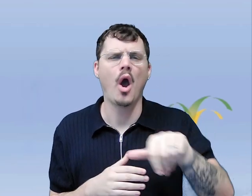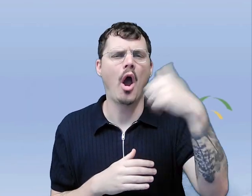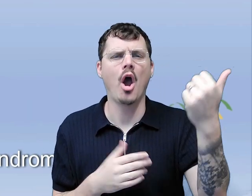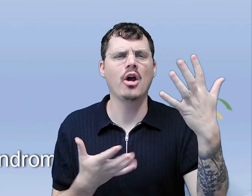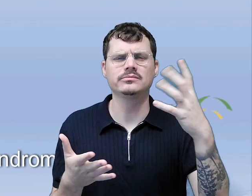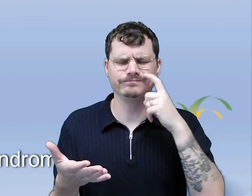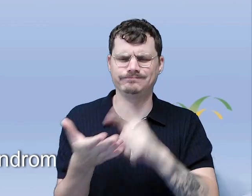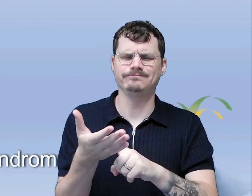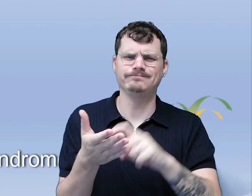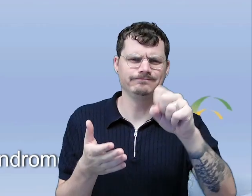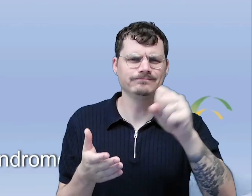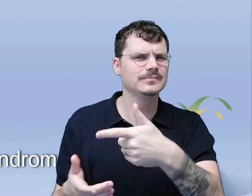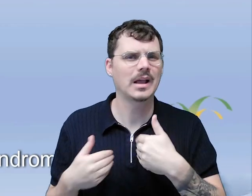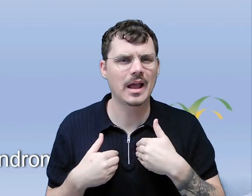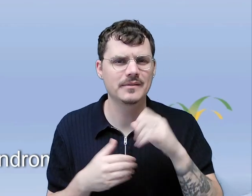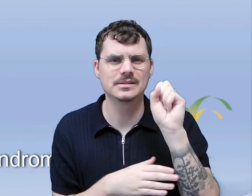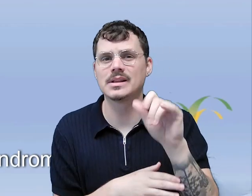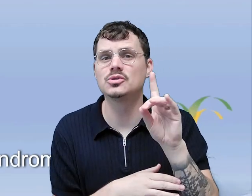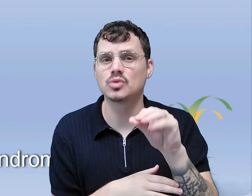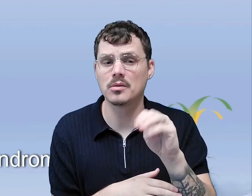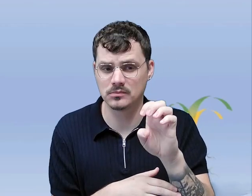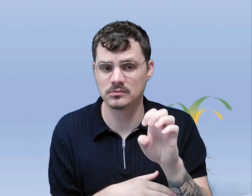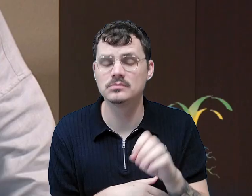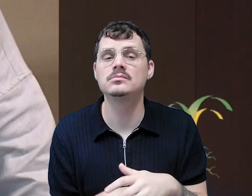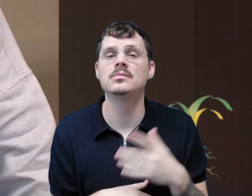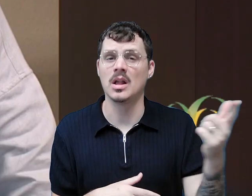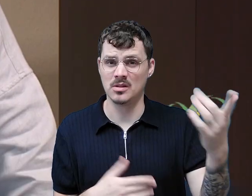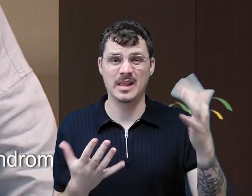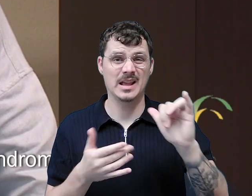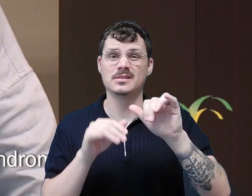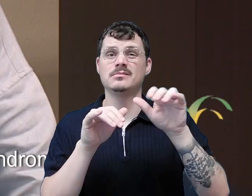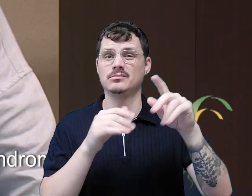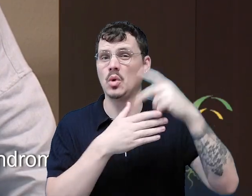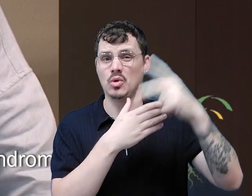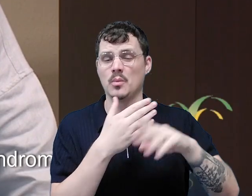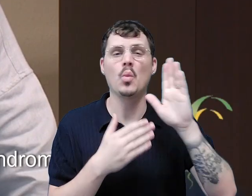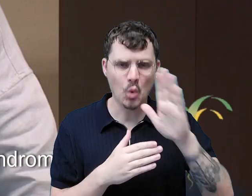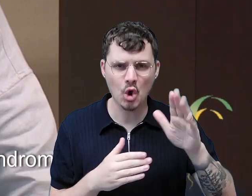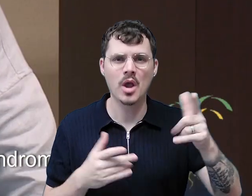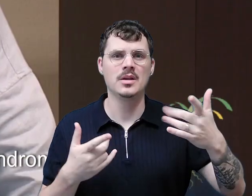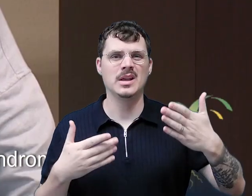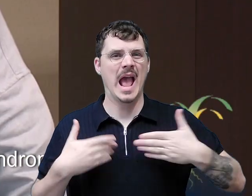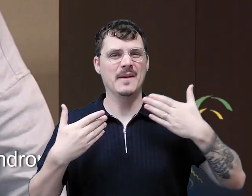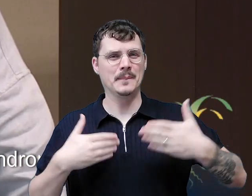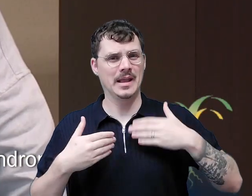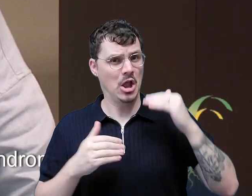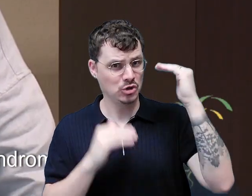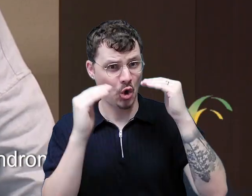or some other recognizable genetic syndrome, a happy, healthy